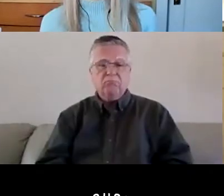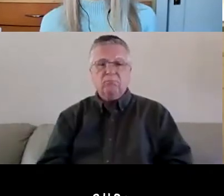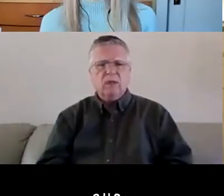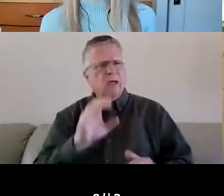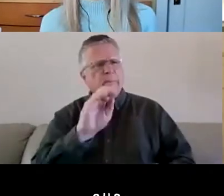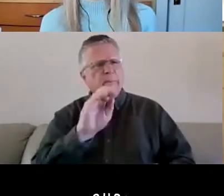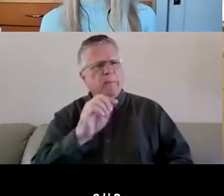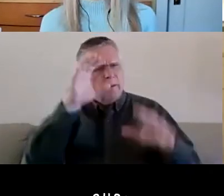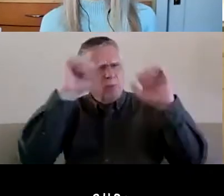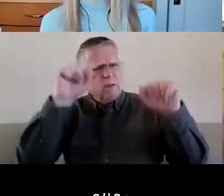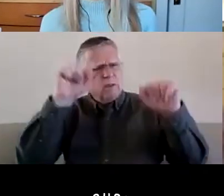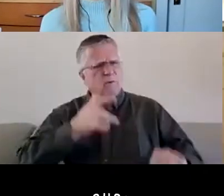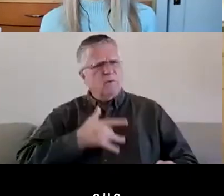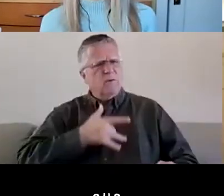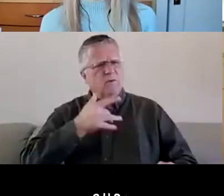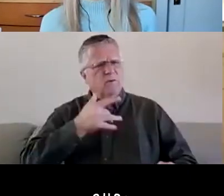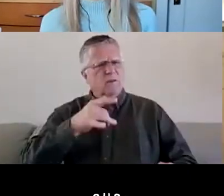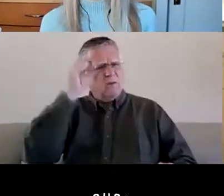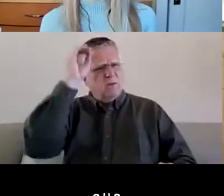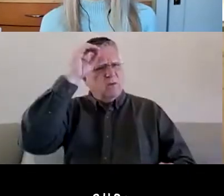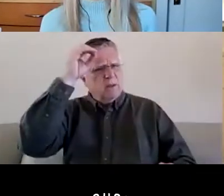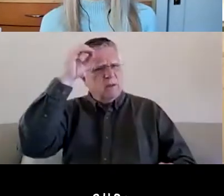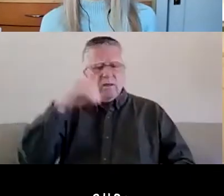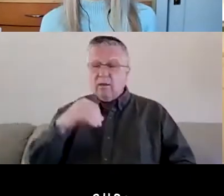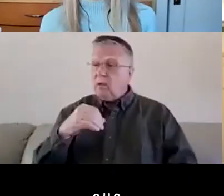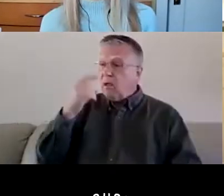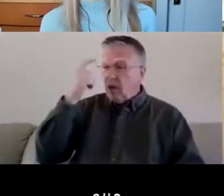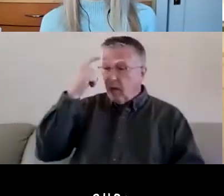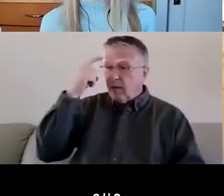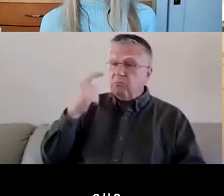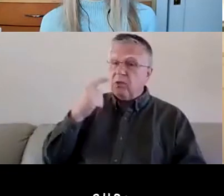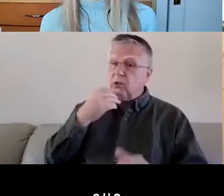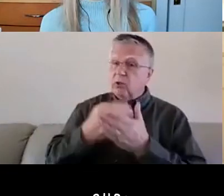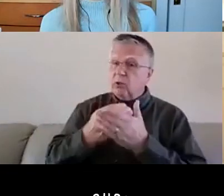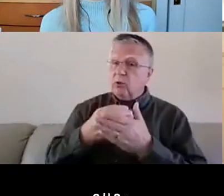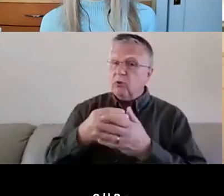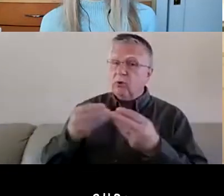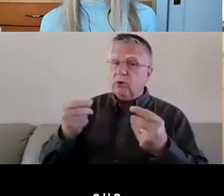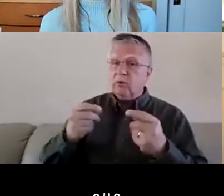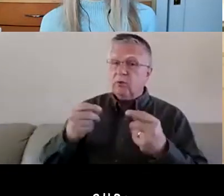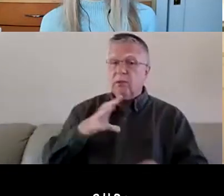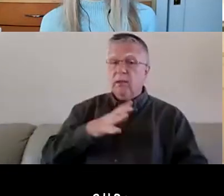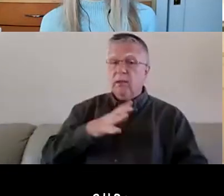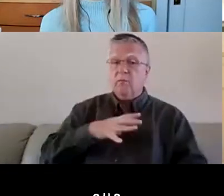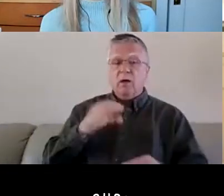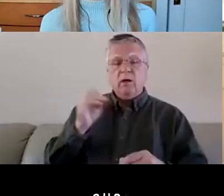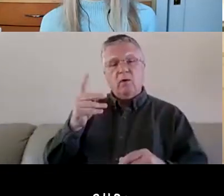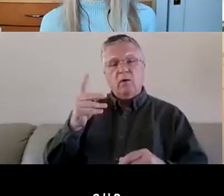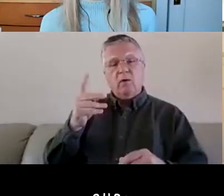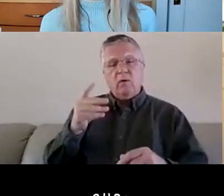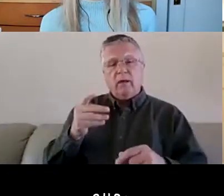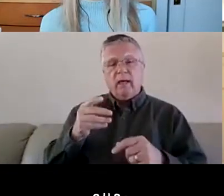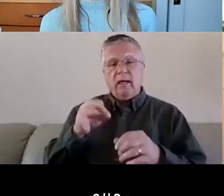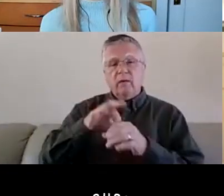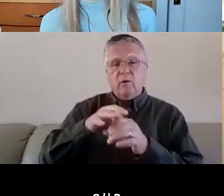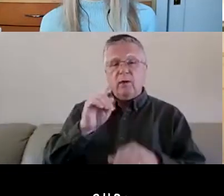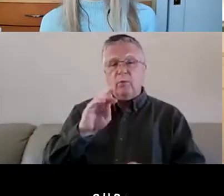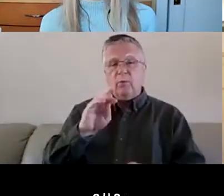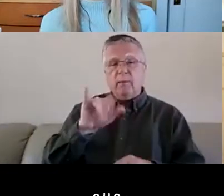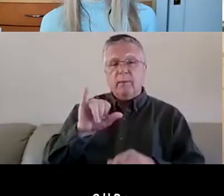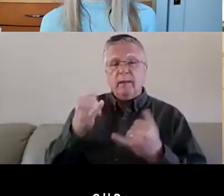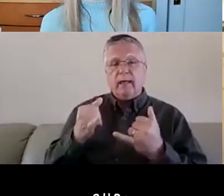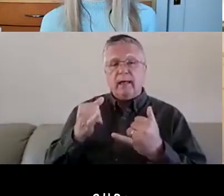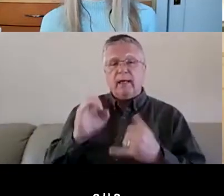how do you feel about that? So I think it sounds like a good solution, but I'm okay voting preliminary today, holding the executive session